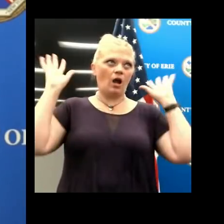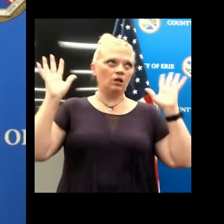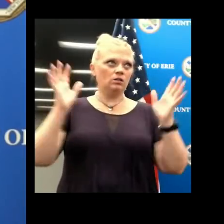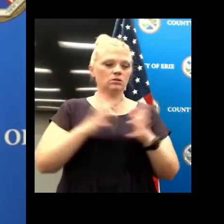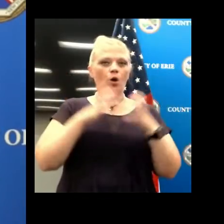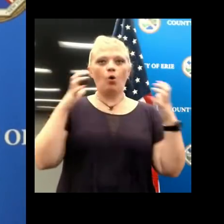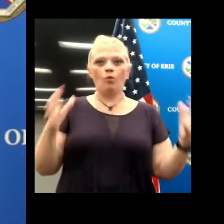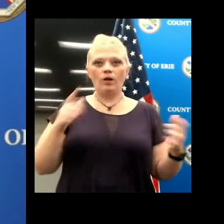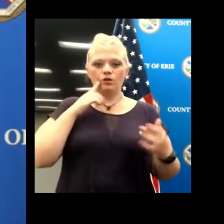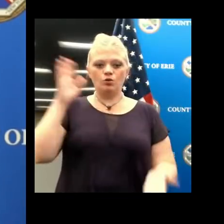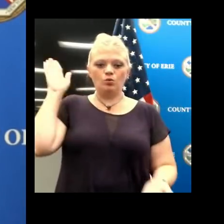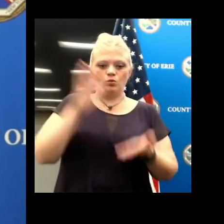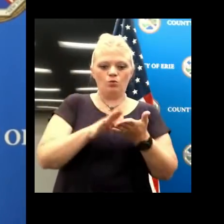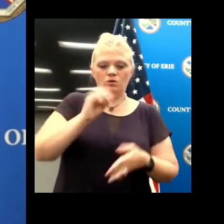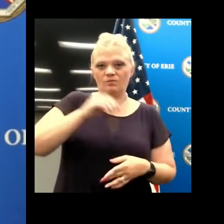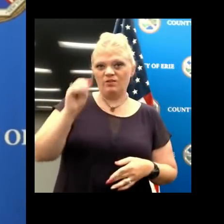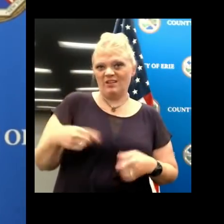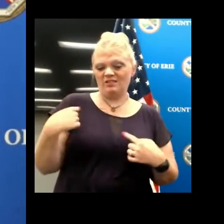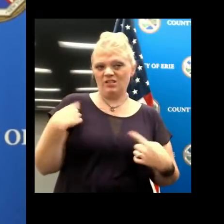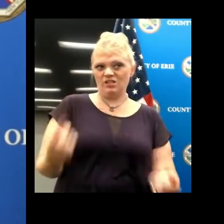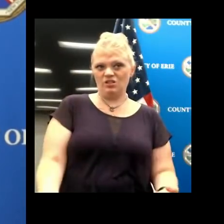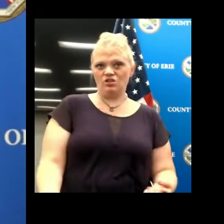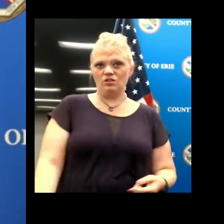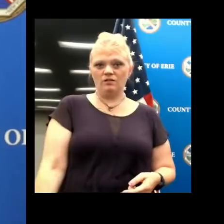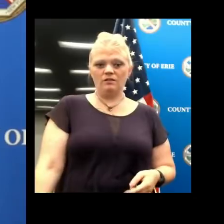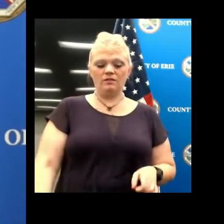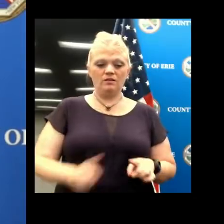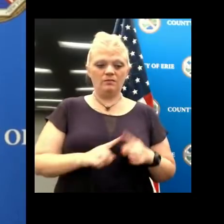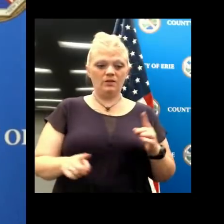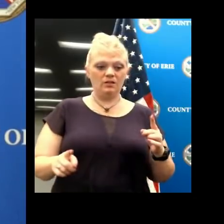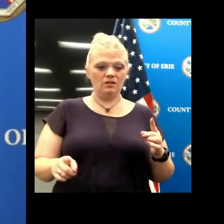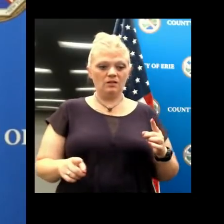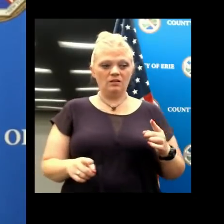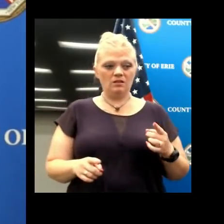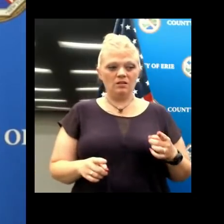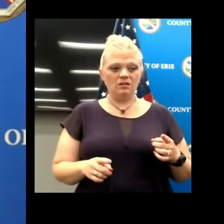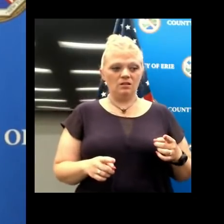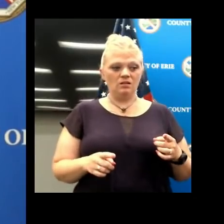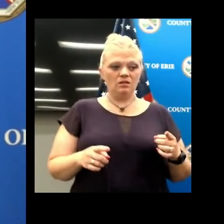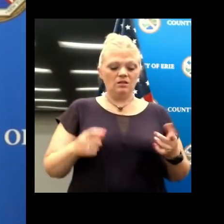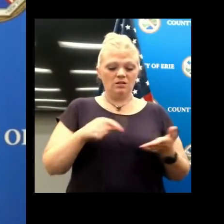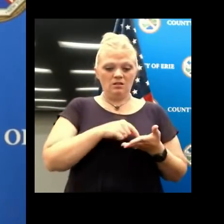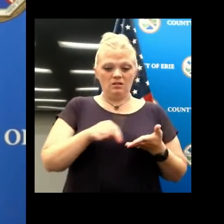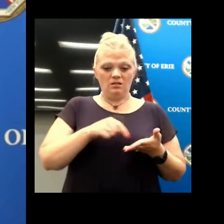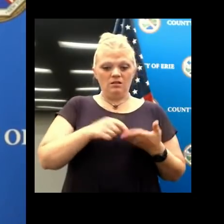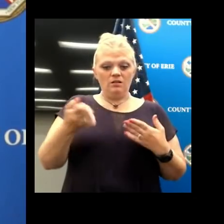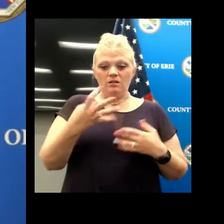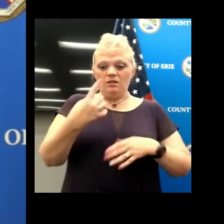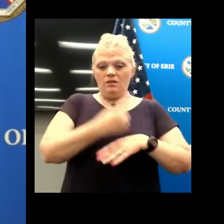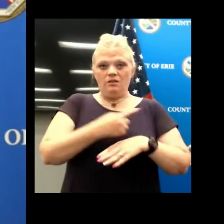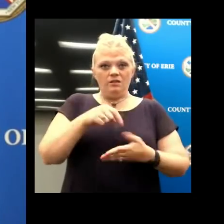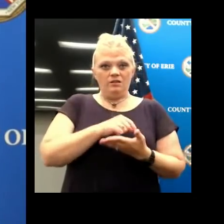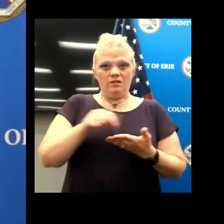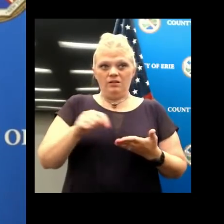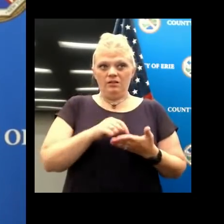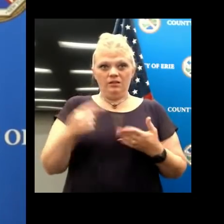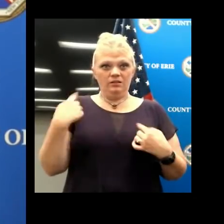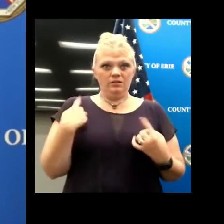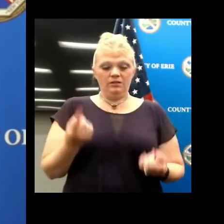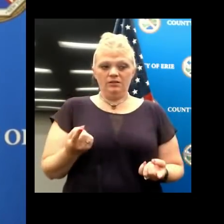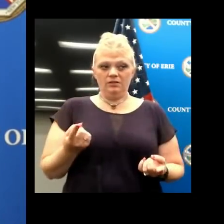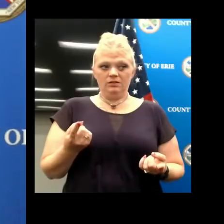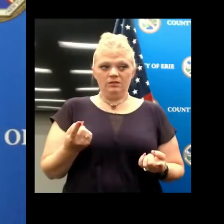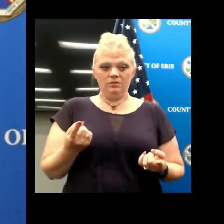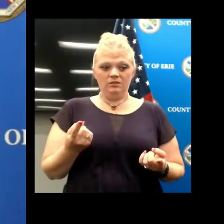the low percentage that we've had so far. But unfortunately, so far this week, and just a couple of days this week, we've had